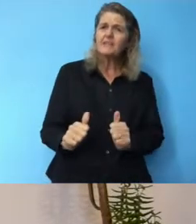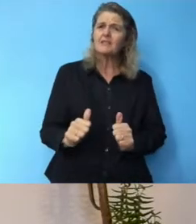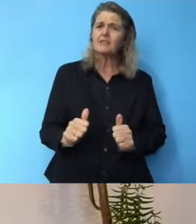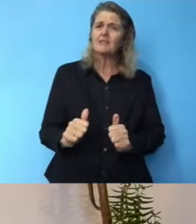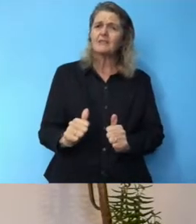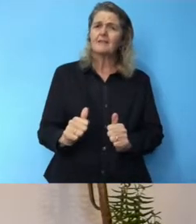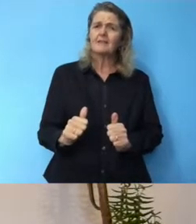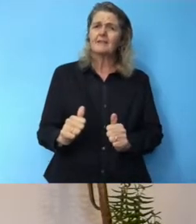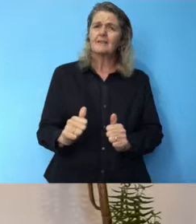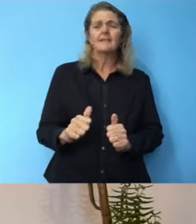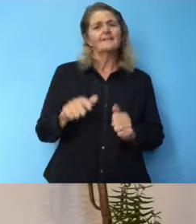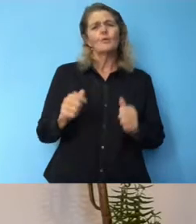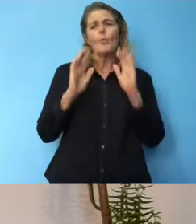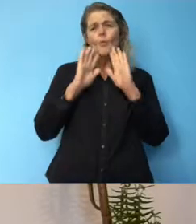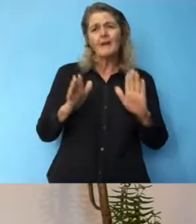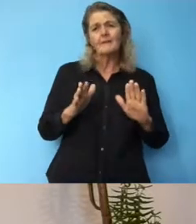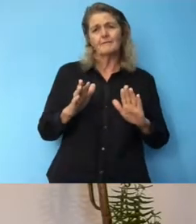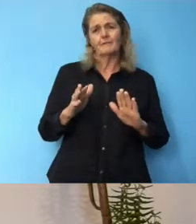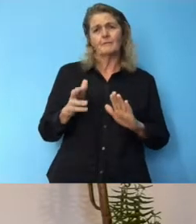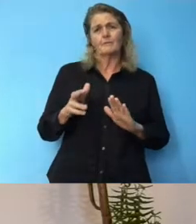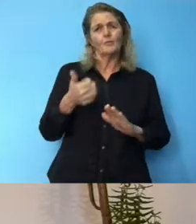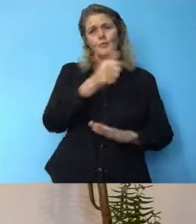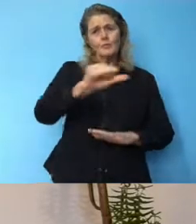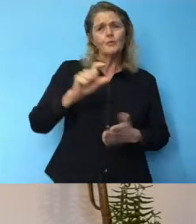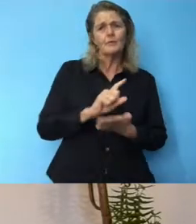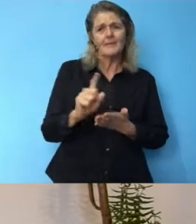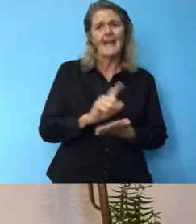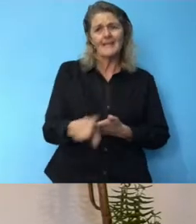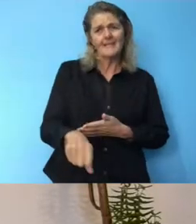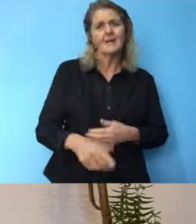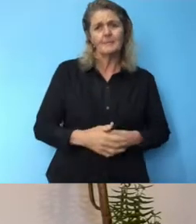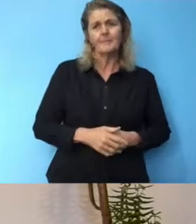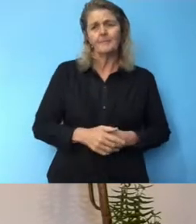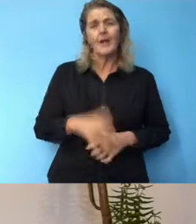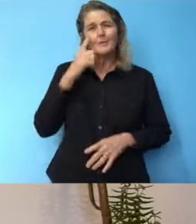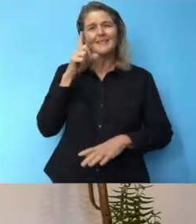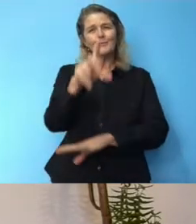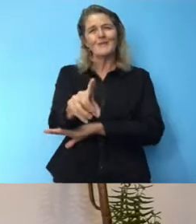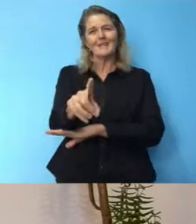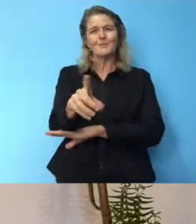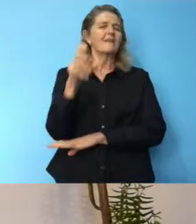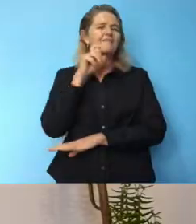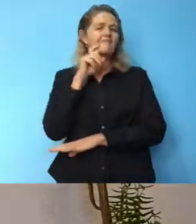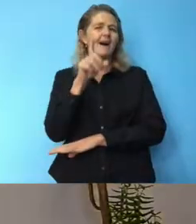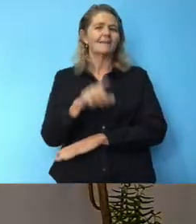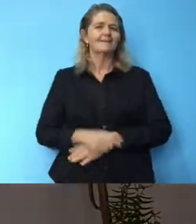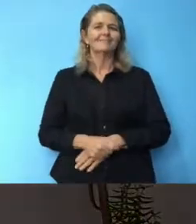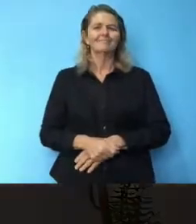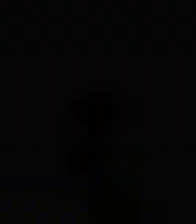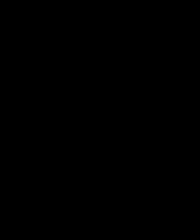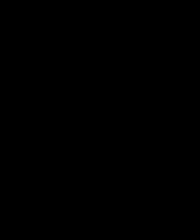it is great. So thank you. I will see you next week for lots more fun. Look forward to it. Thanks,